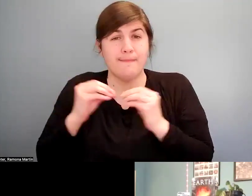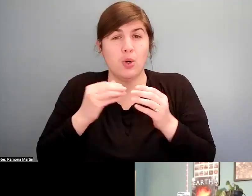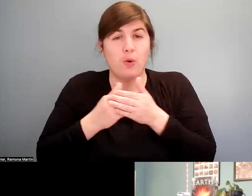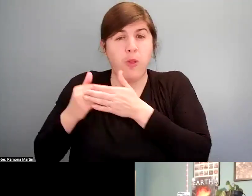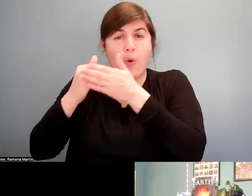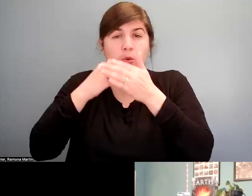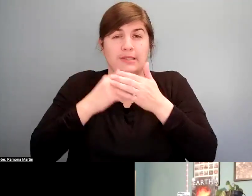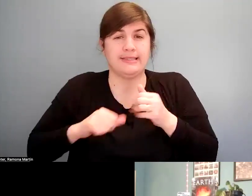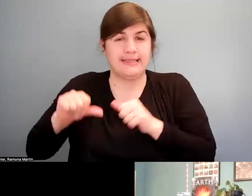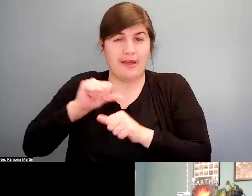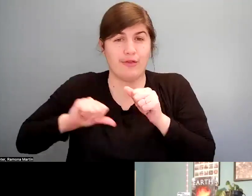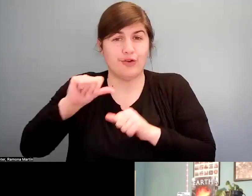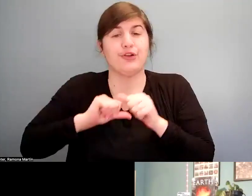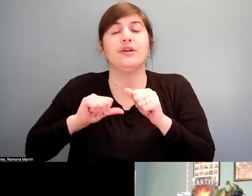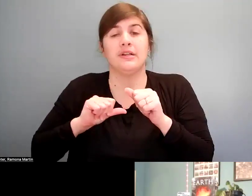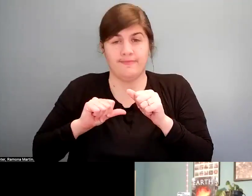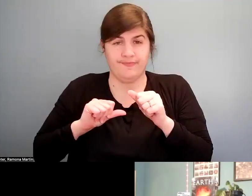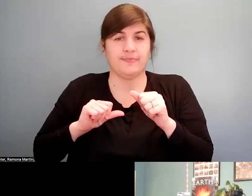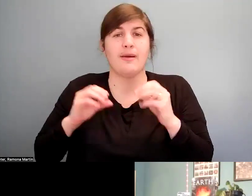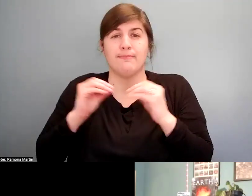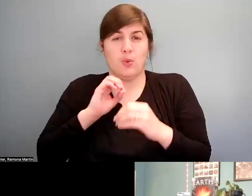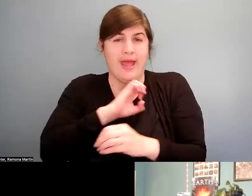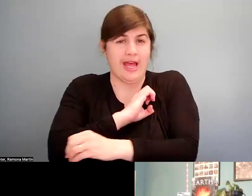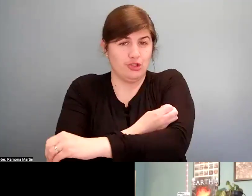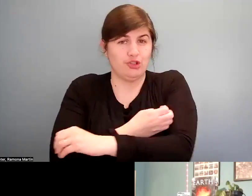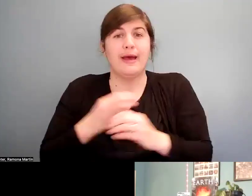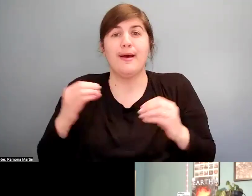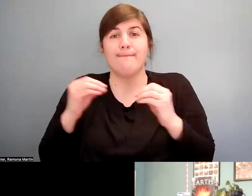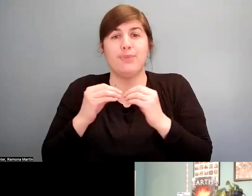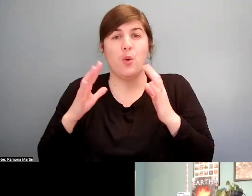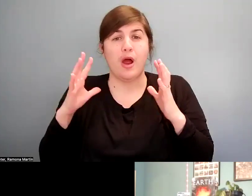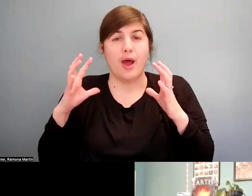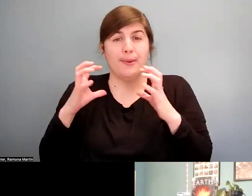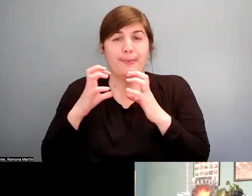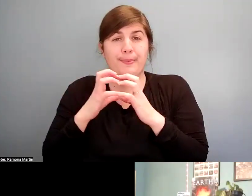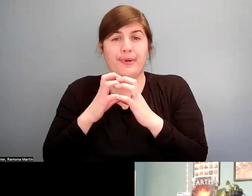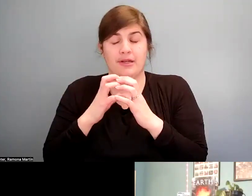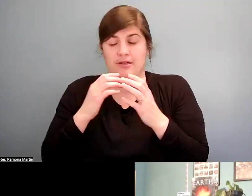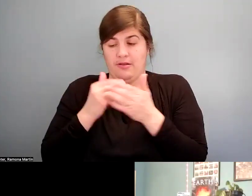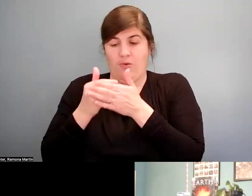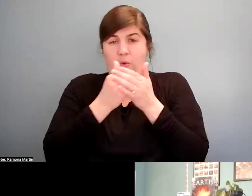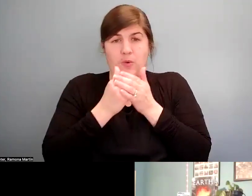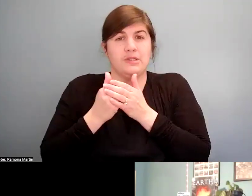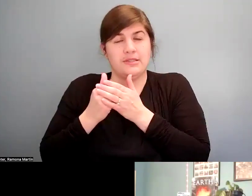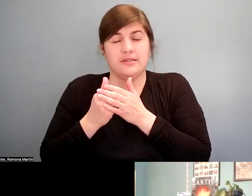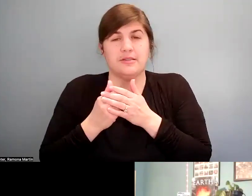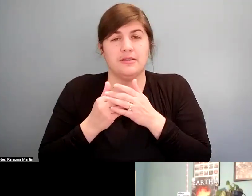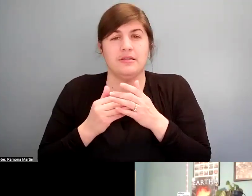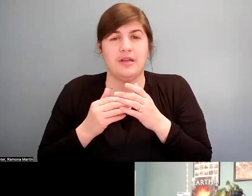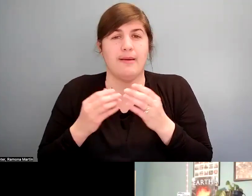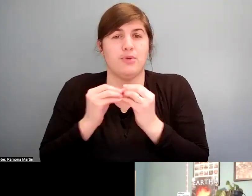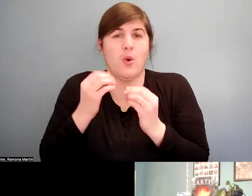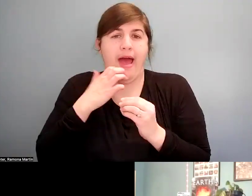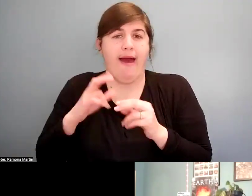between molecules. So the more compressed things get, the hotter they get. So that's one reason the pressure is